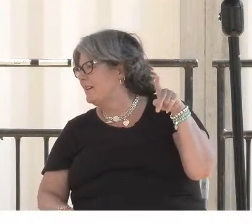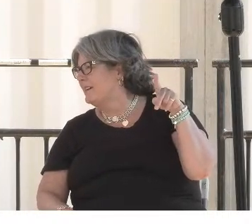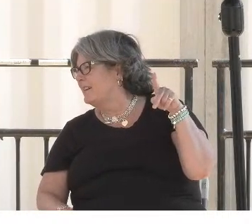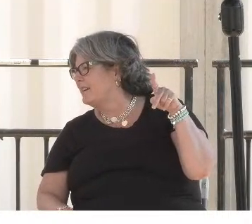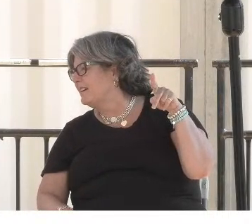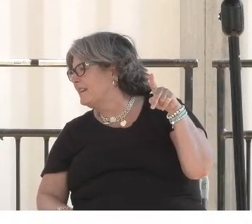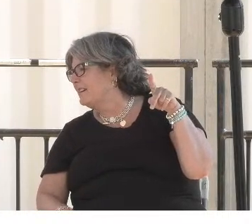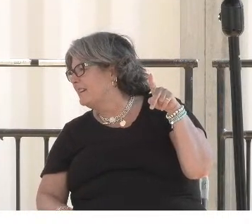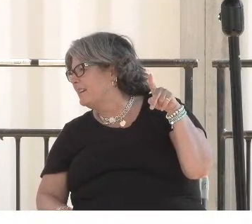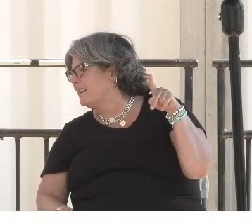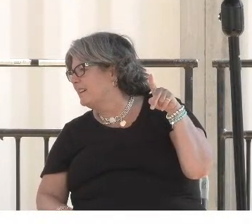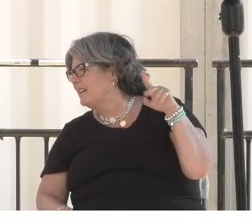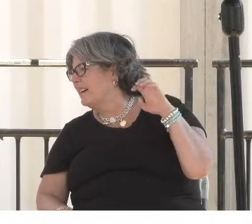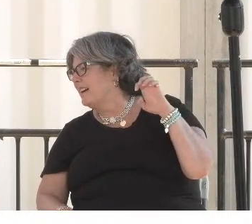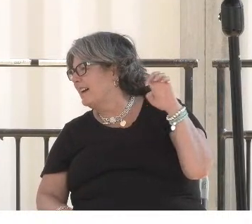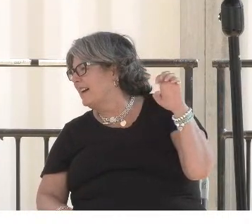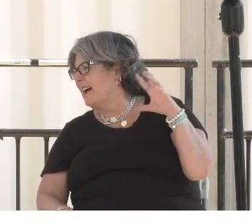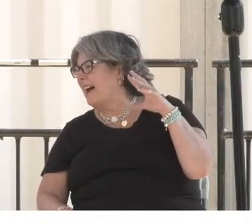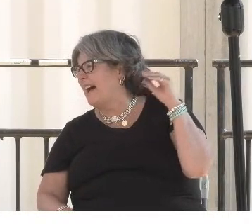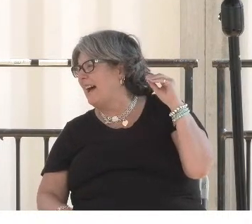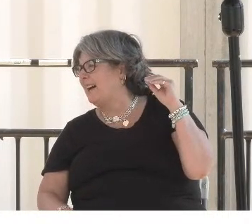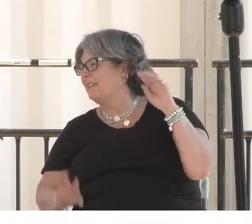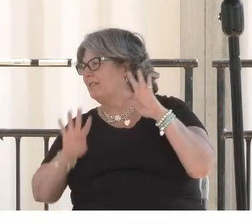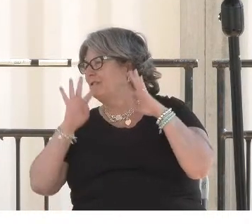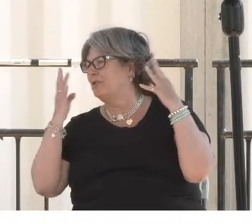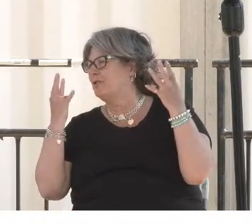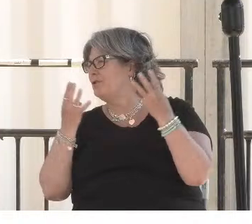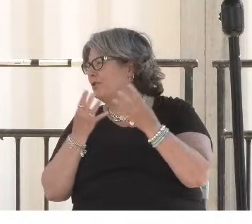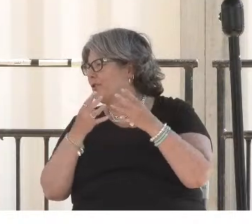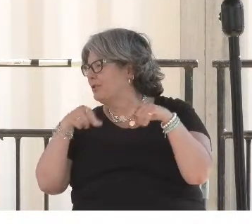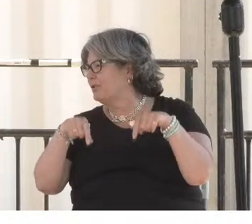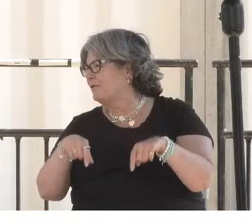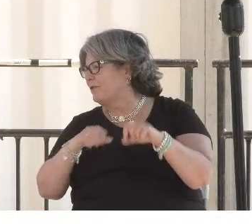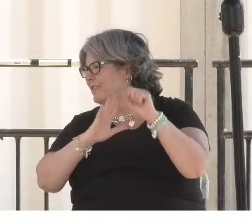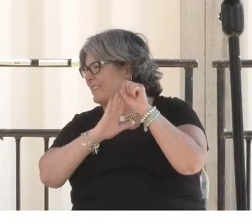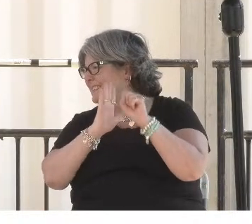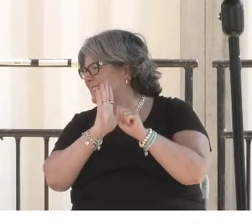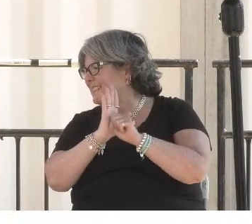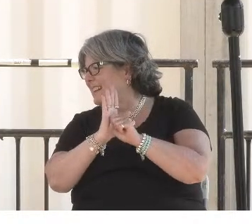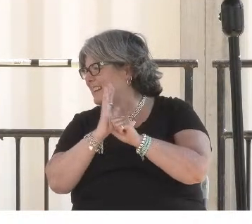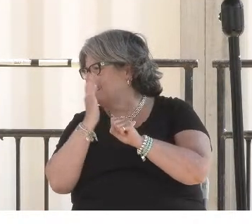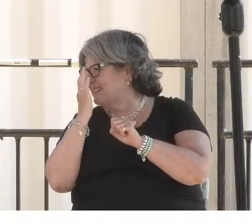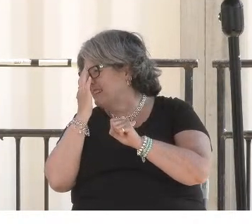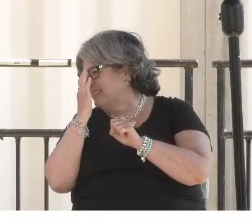Hawaii Outdoor Circle statewide for the state.